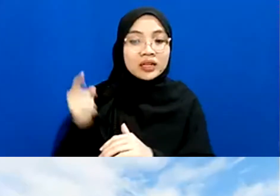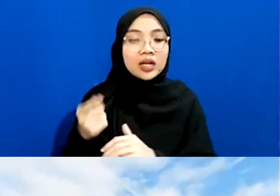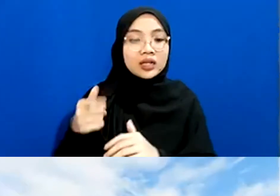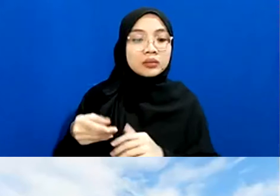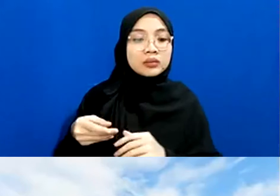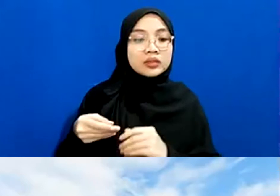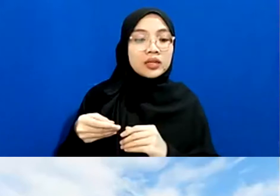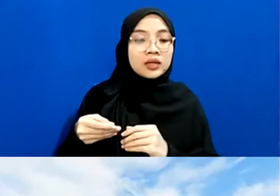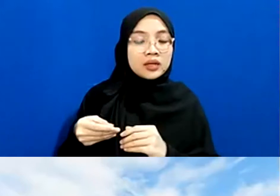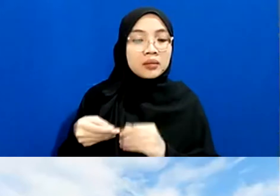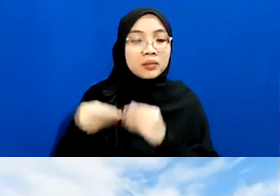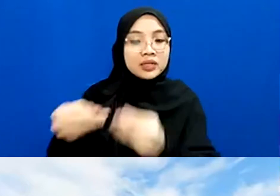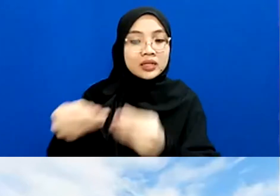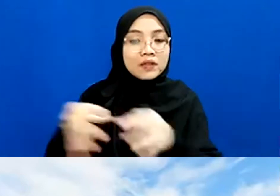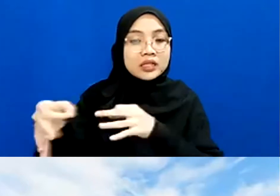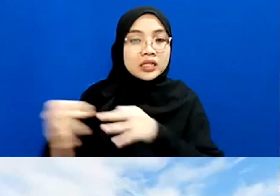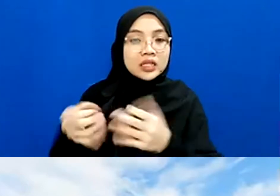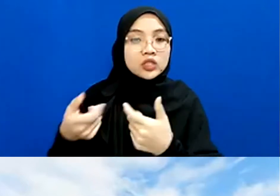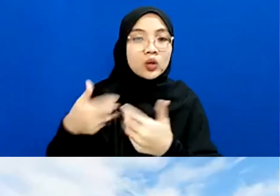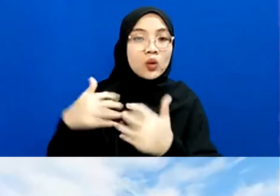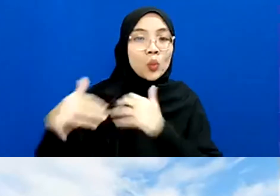that time this unit was one of the